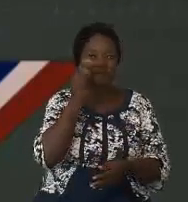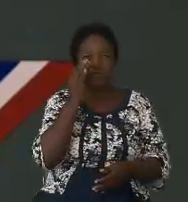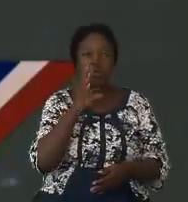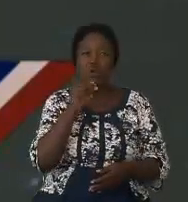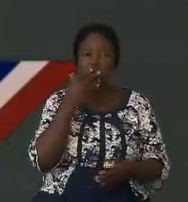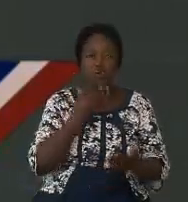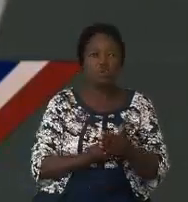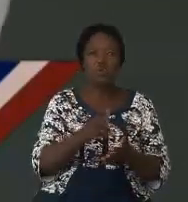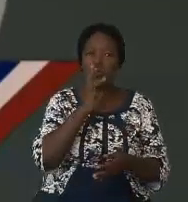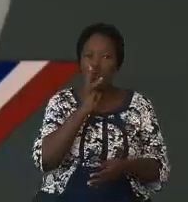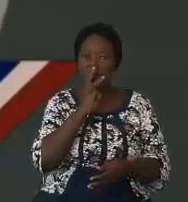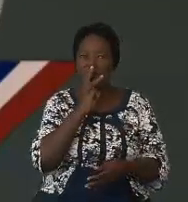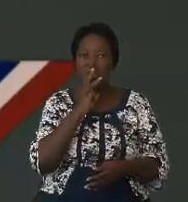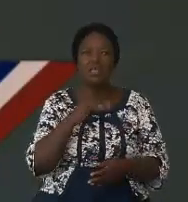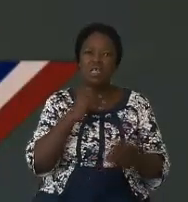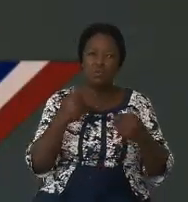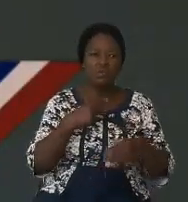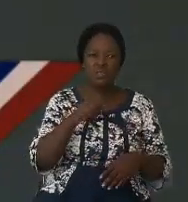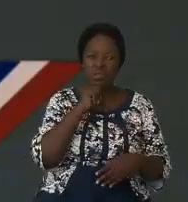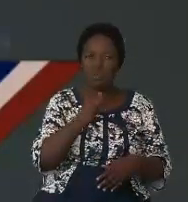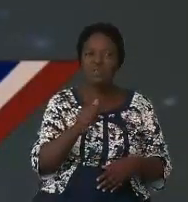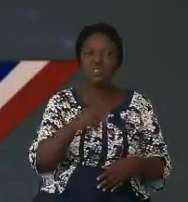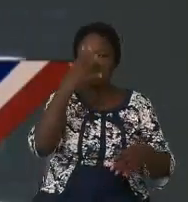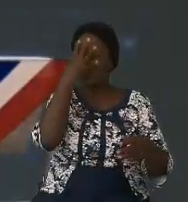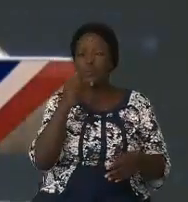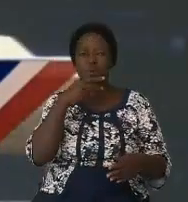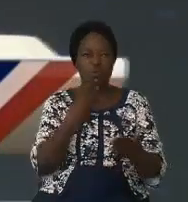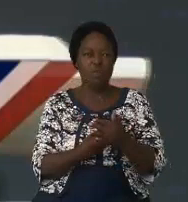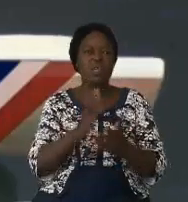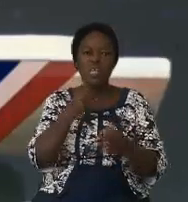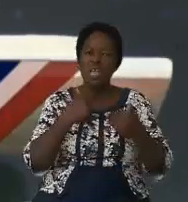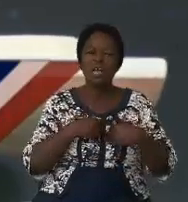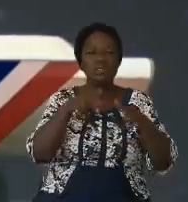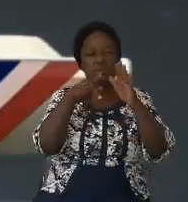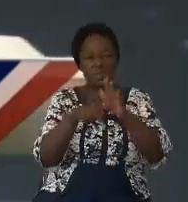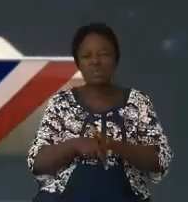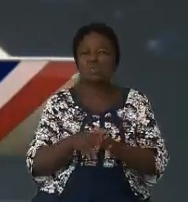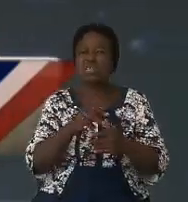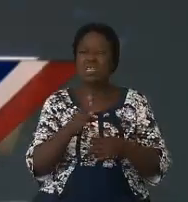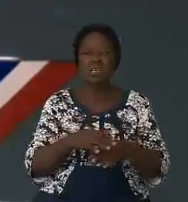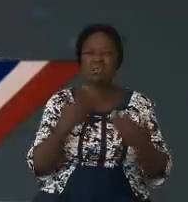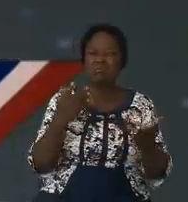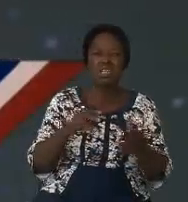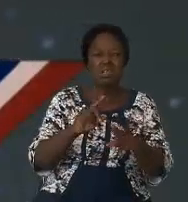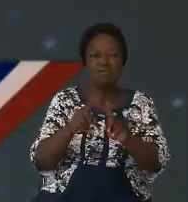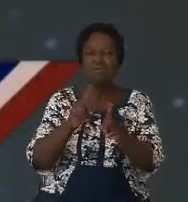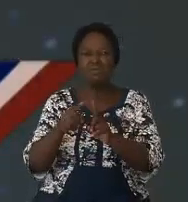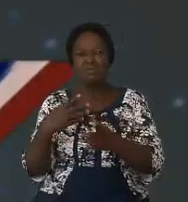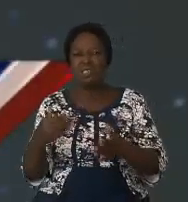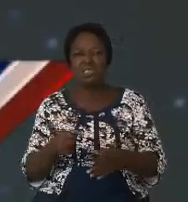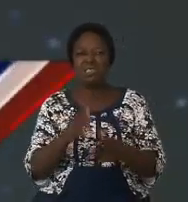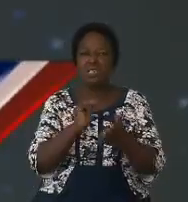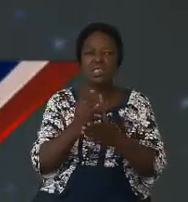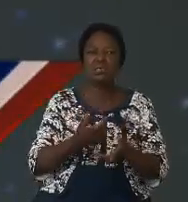drink. And he was not sleeping well. He had stress. He had depression. He had anxiety. He